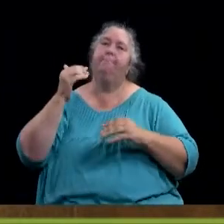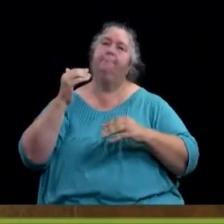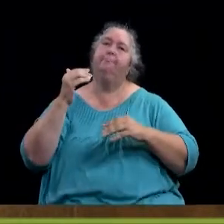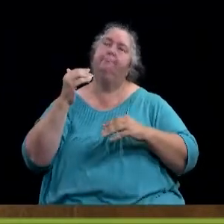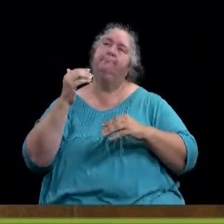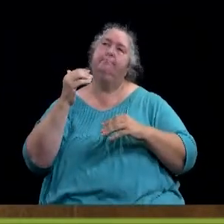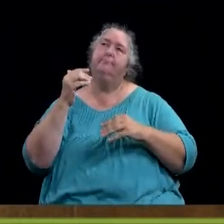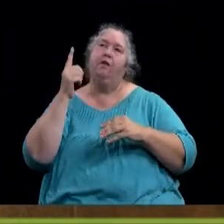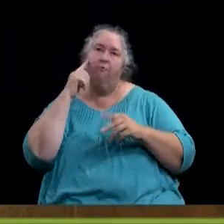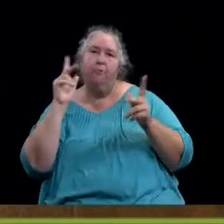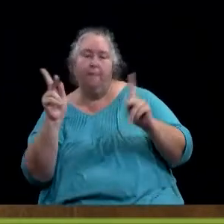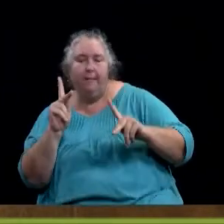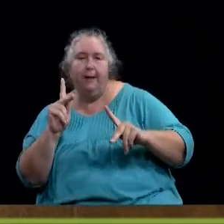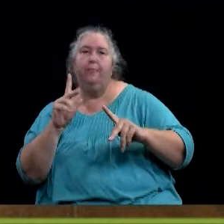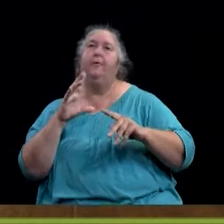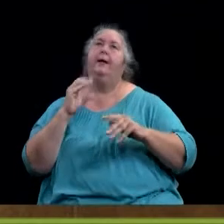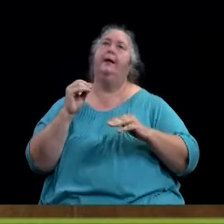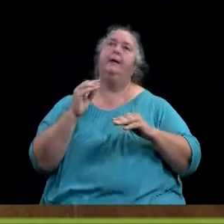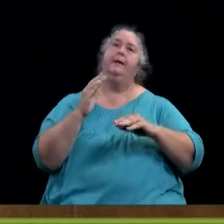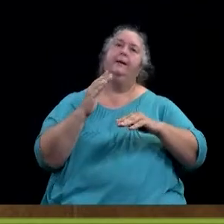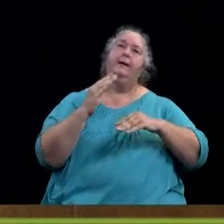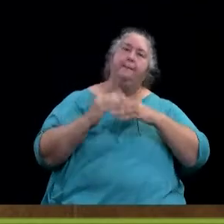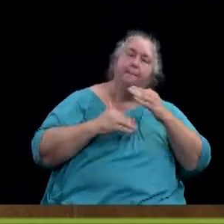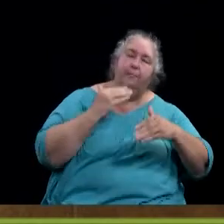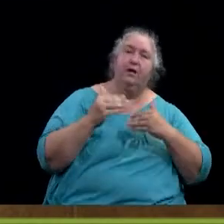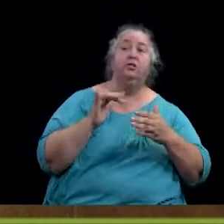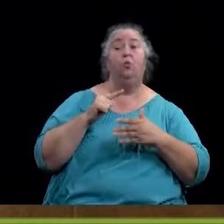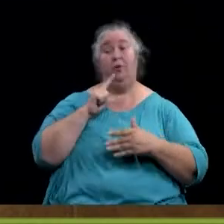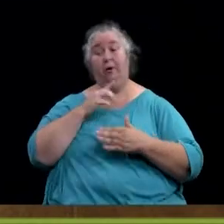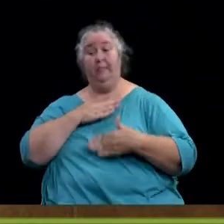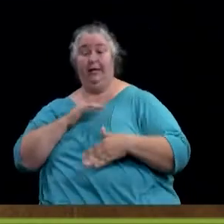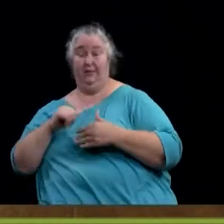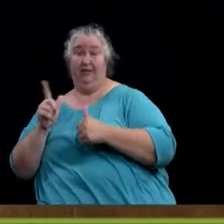step in our future for our citizens.